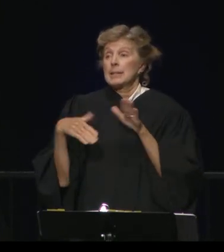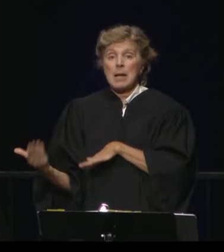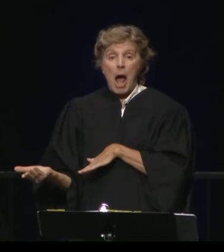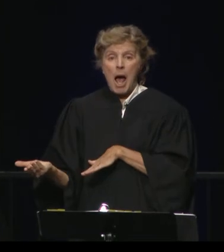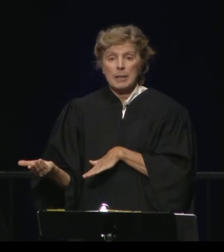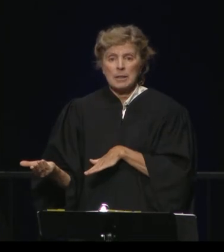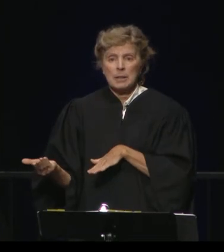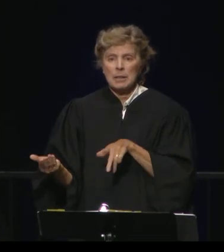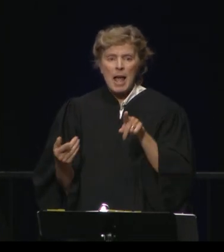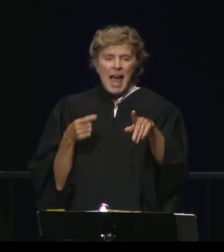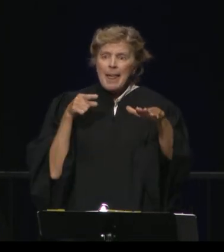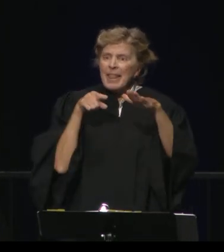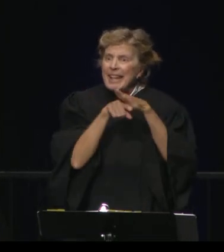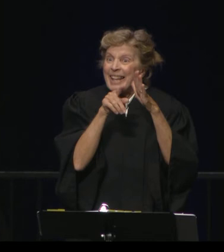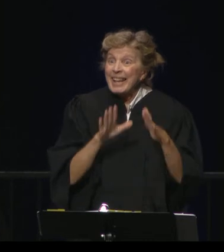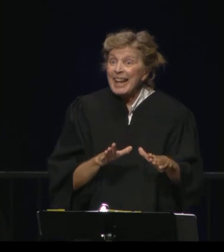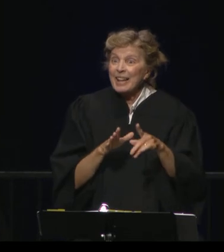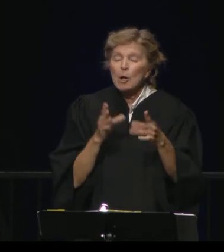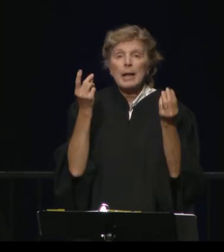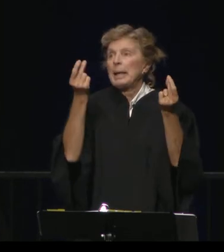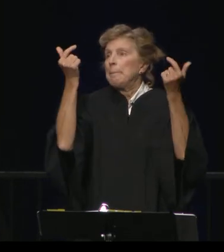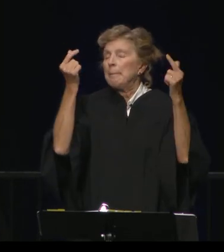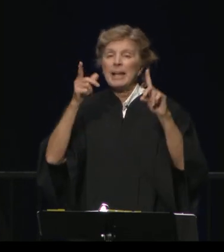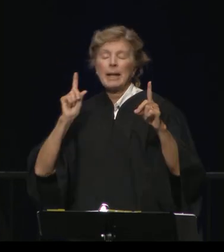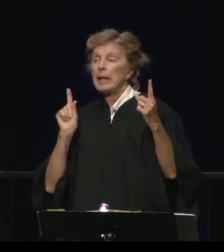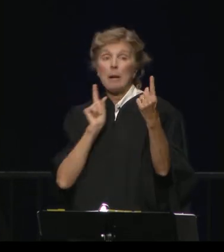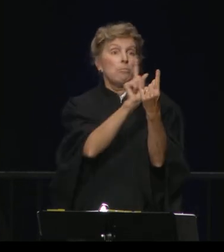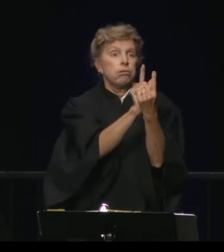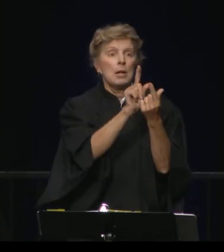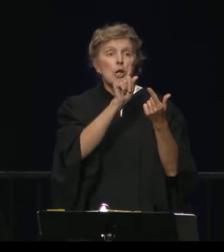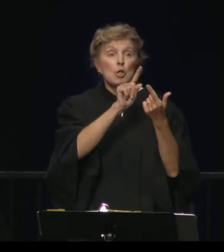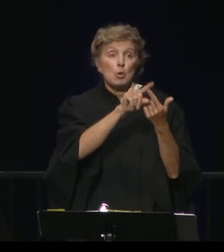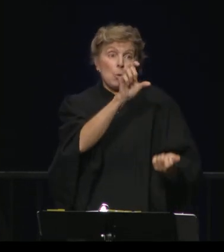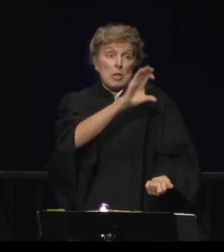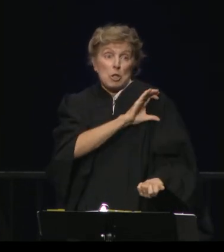killer immediately turned himself into the sheriff.